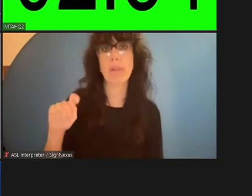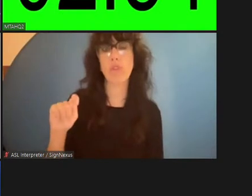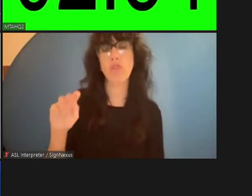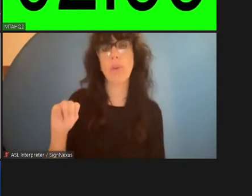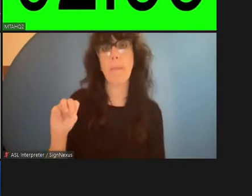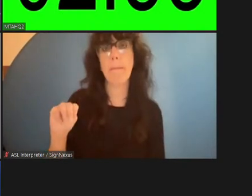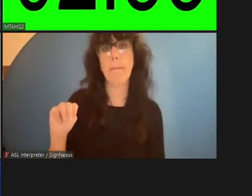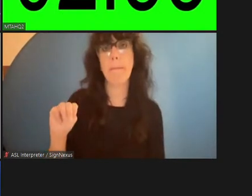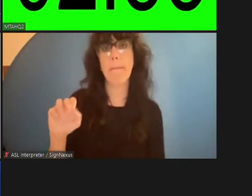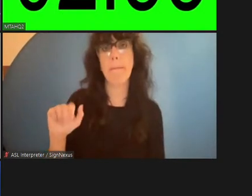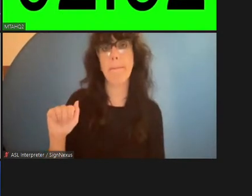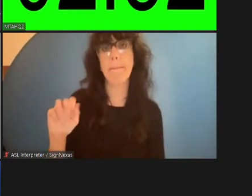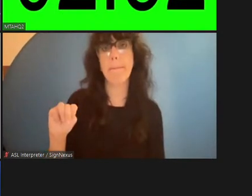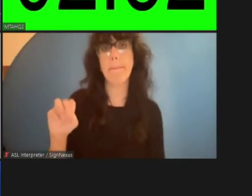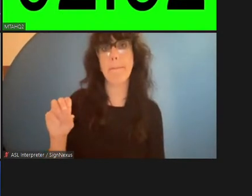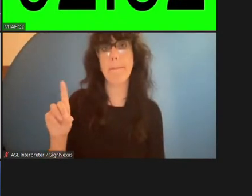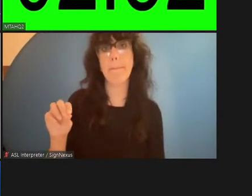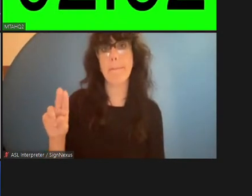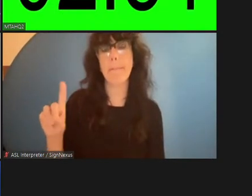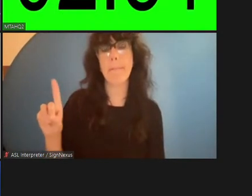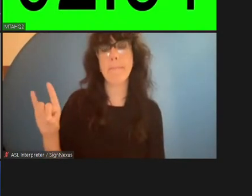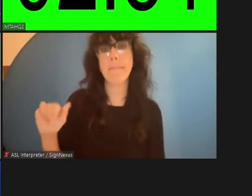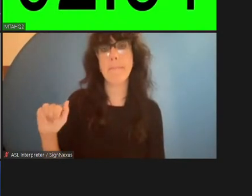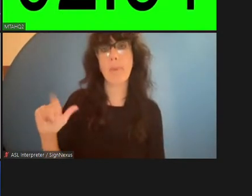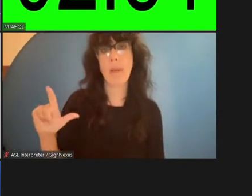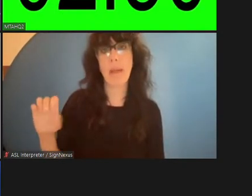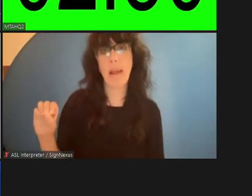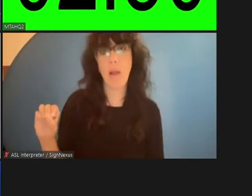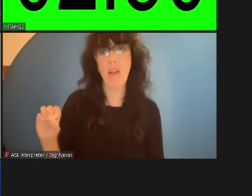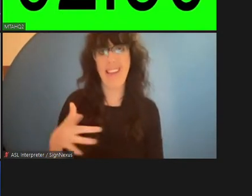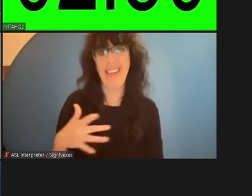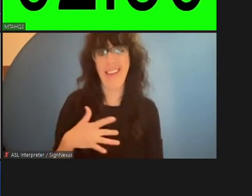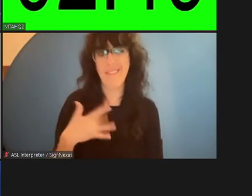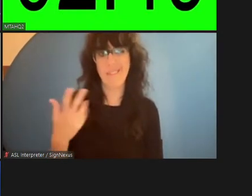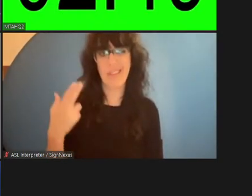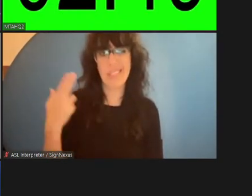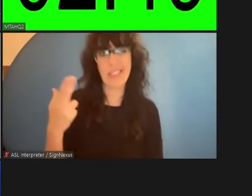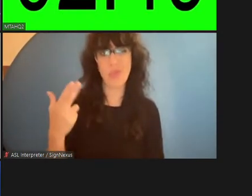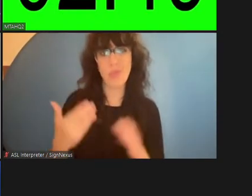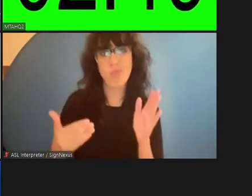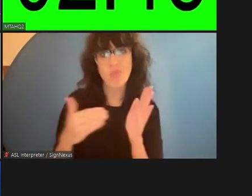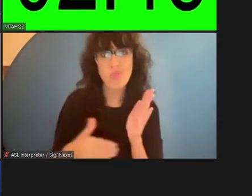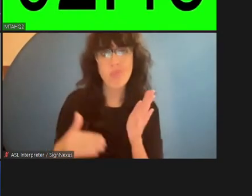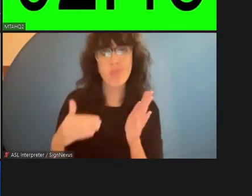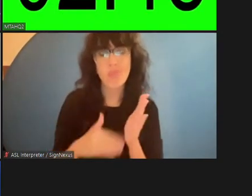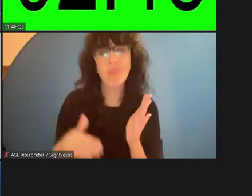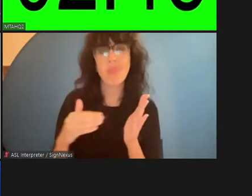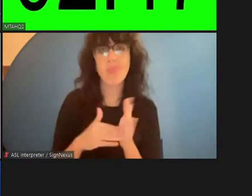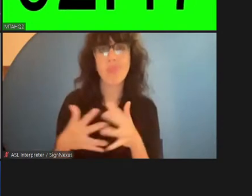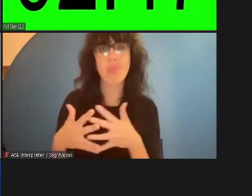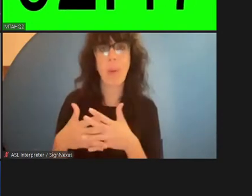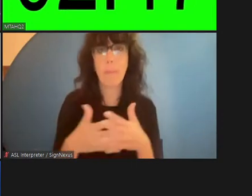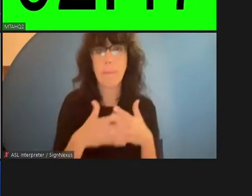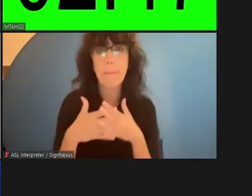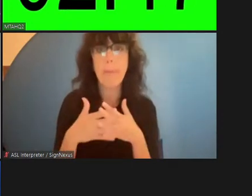so you know i have to you know i feel like history repeats itself again okay americans find america america was built